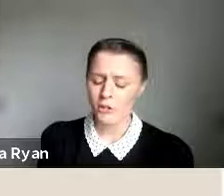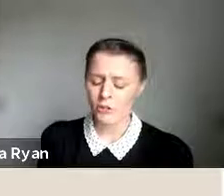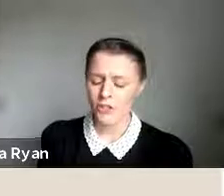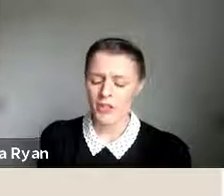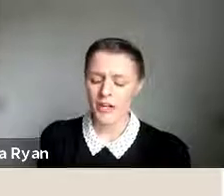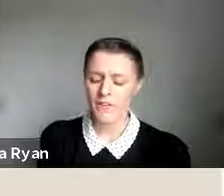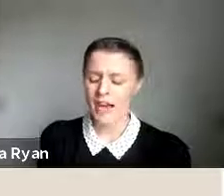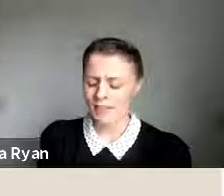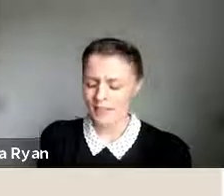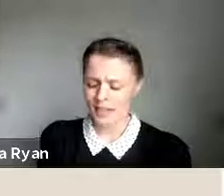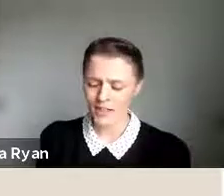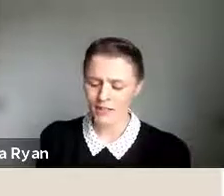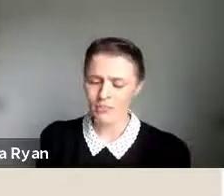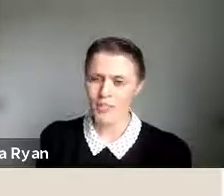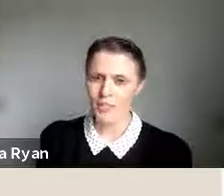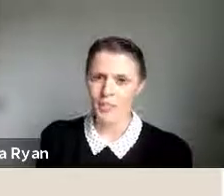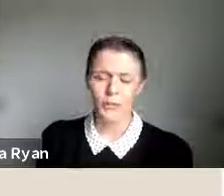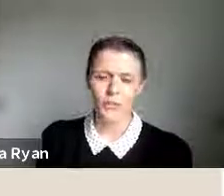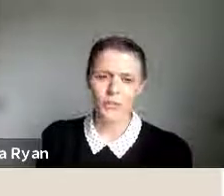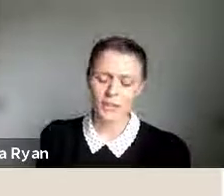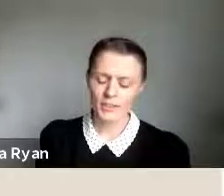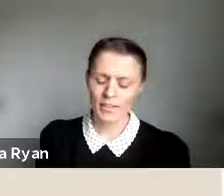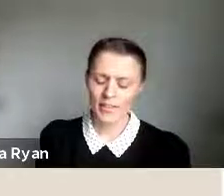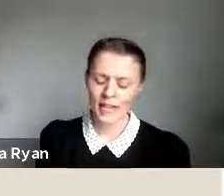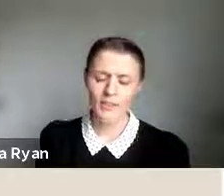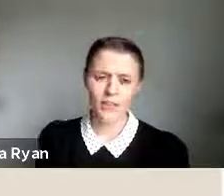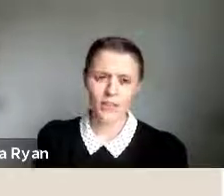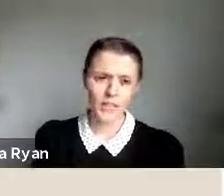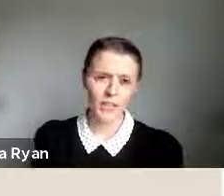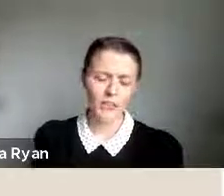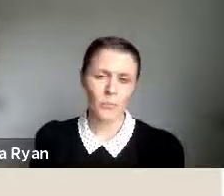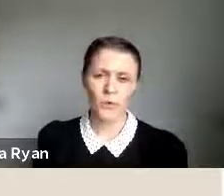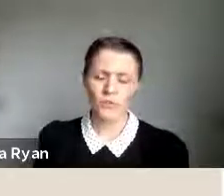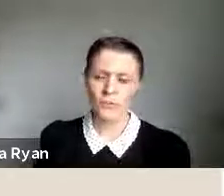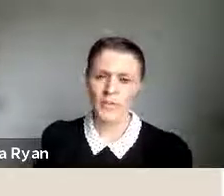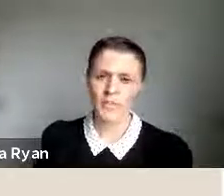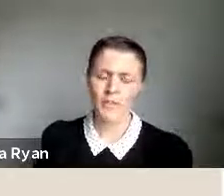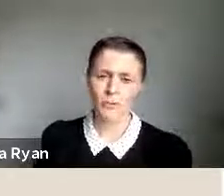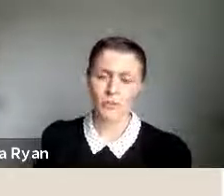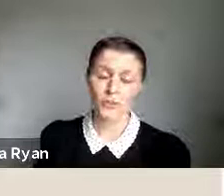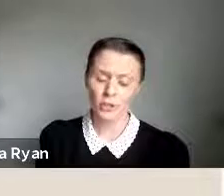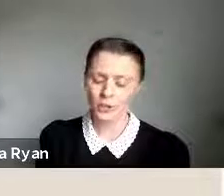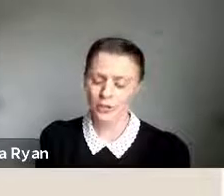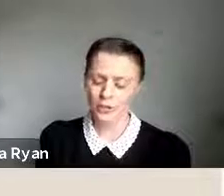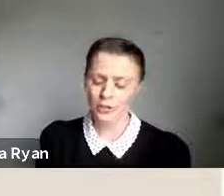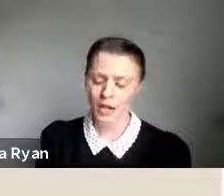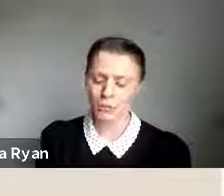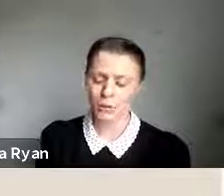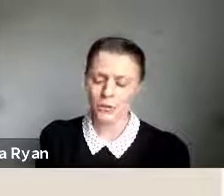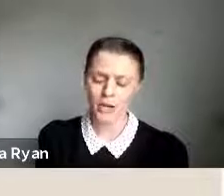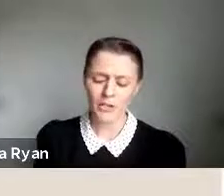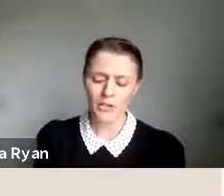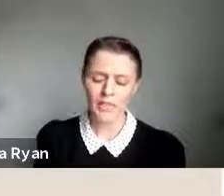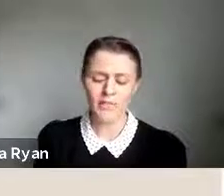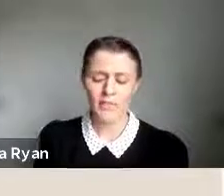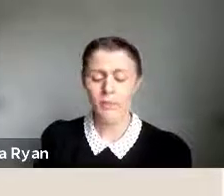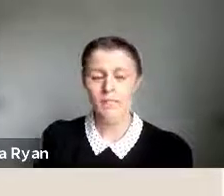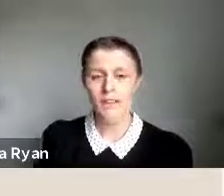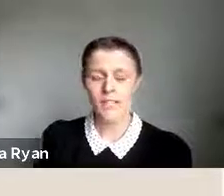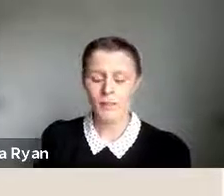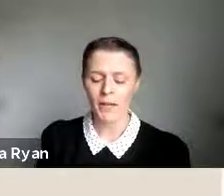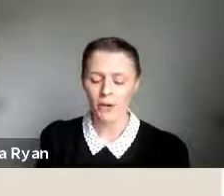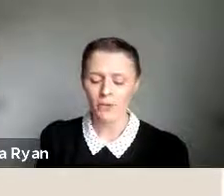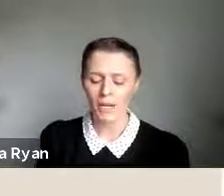That was a huge reason that I got vaccinated. So just a caveat that I think it's important for me to share with you is that we were tragically and